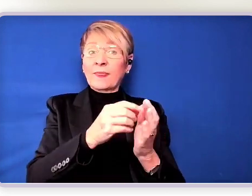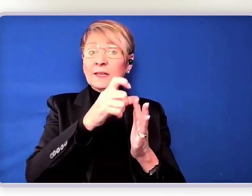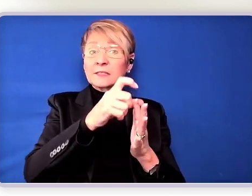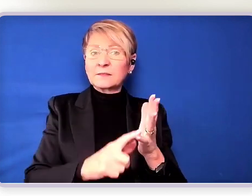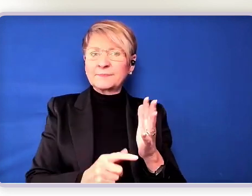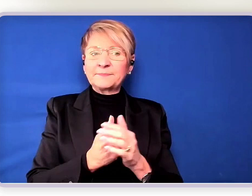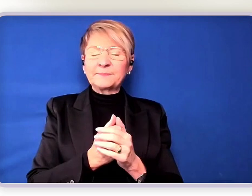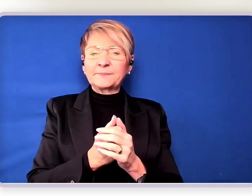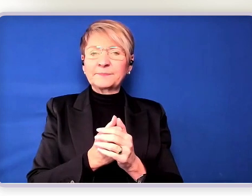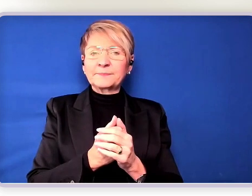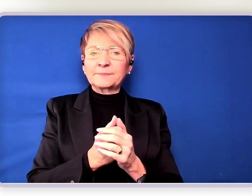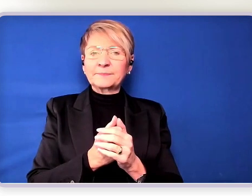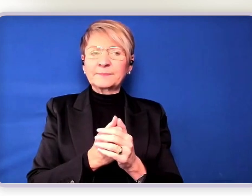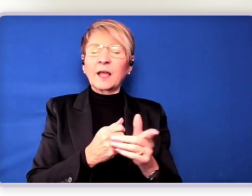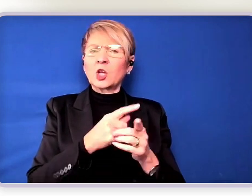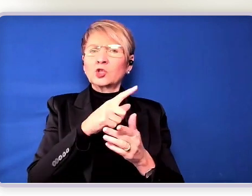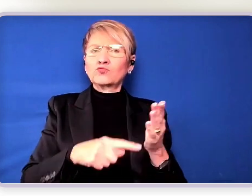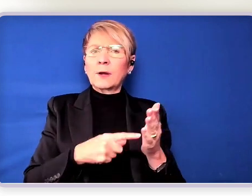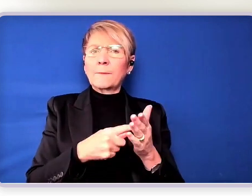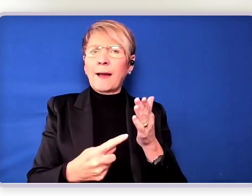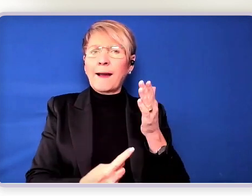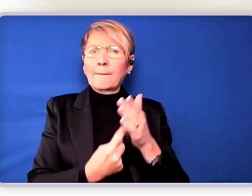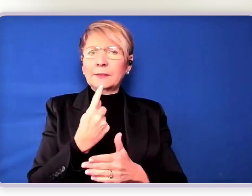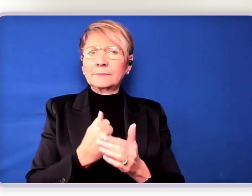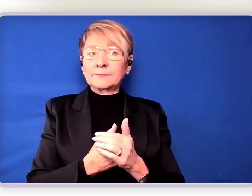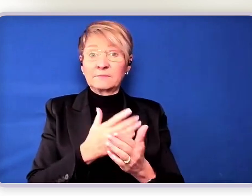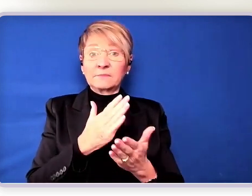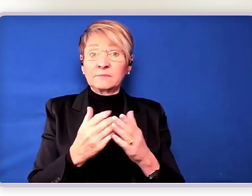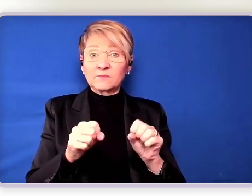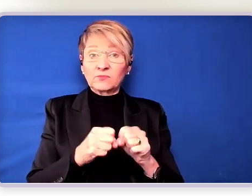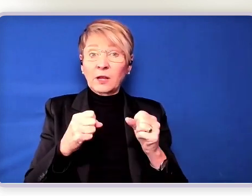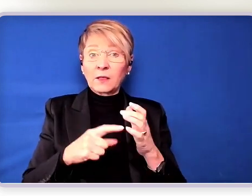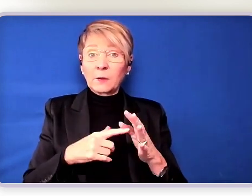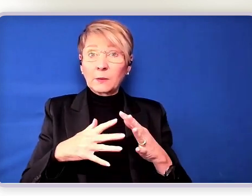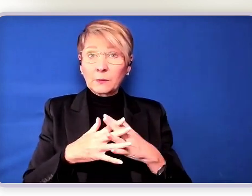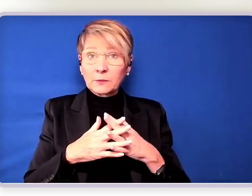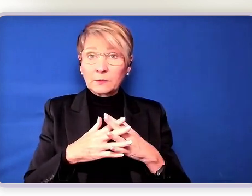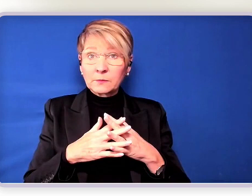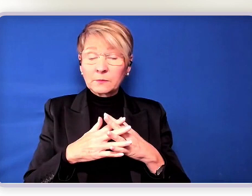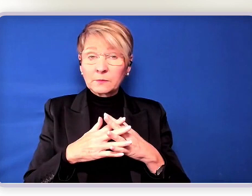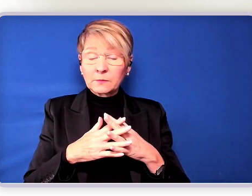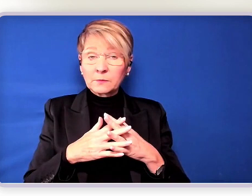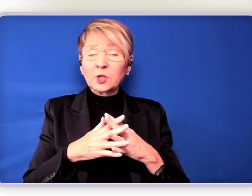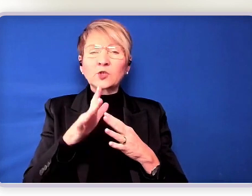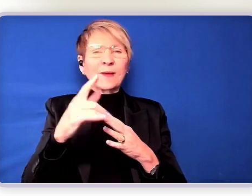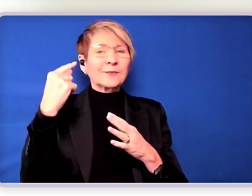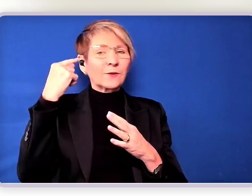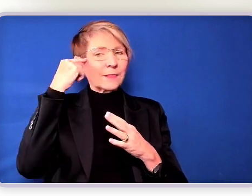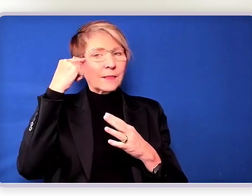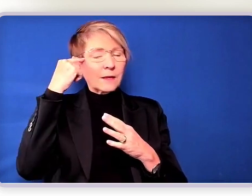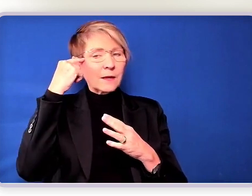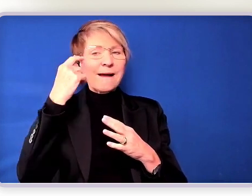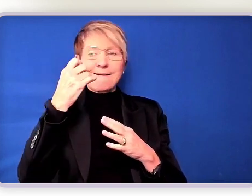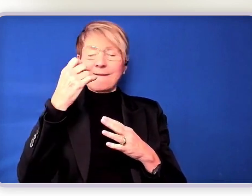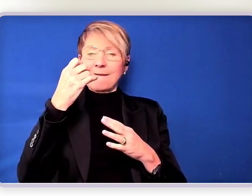words, illegal, these are the questions that you have to kind of go through to see if you do